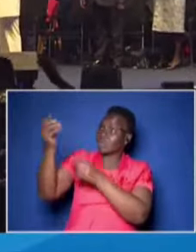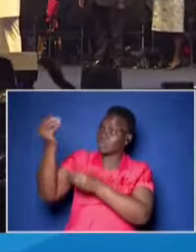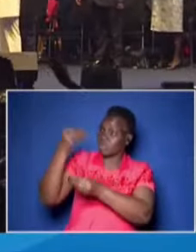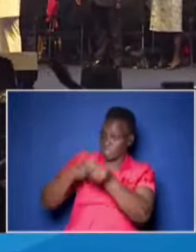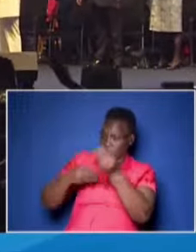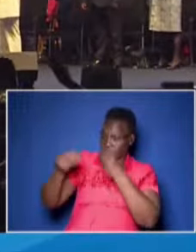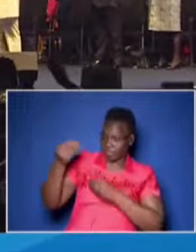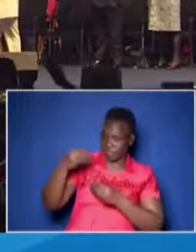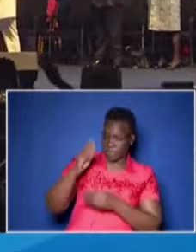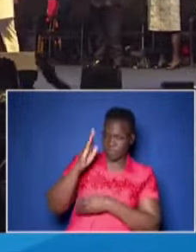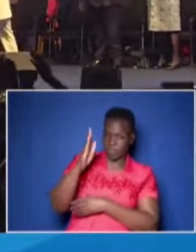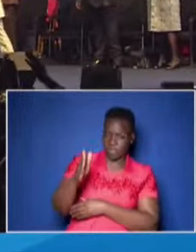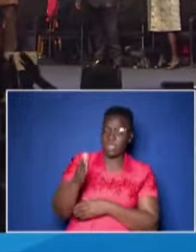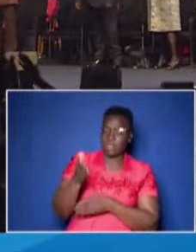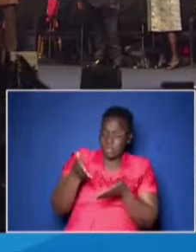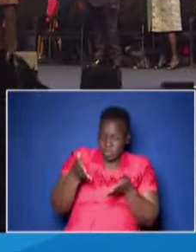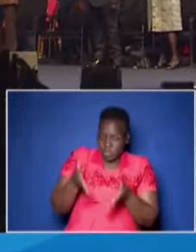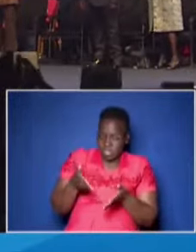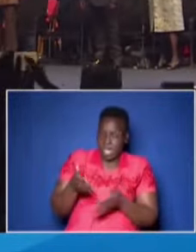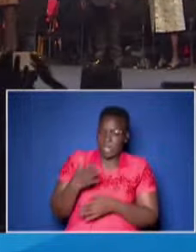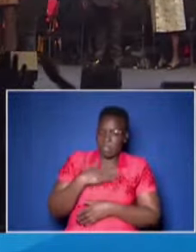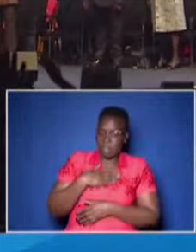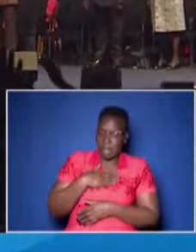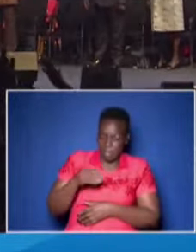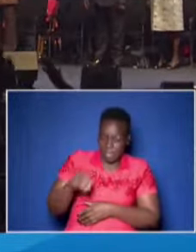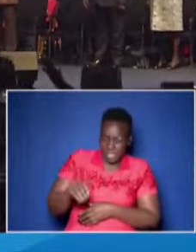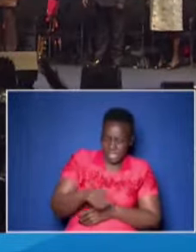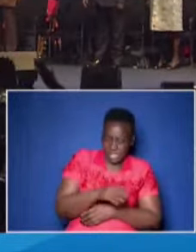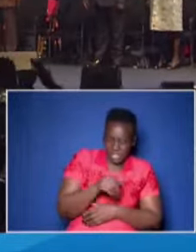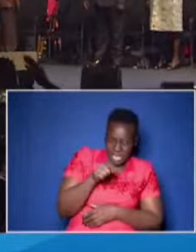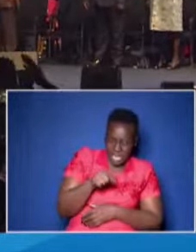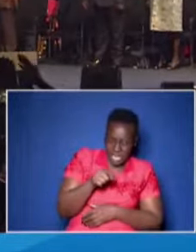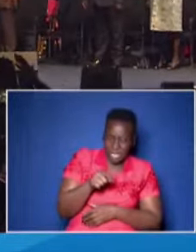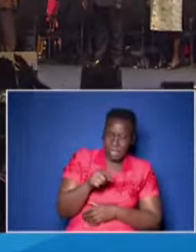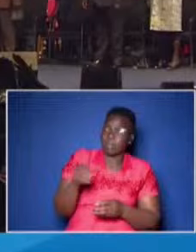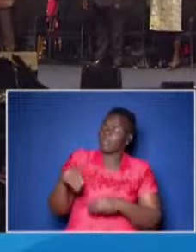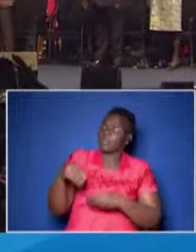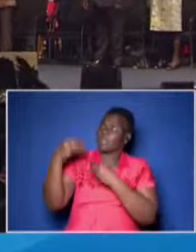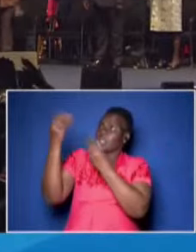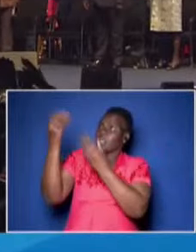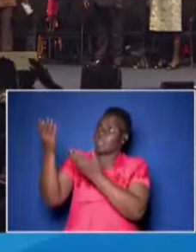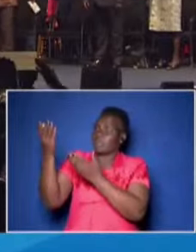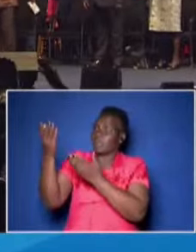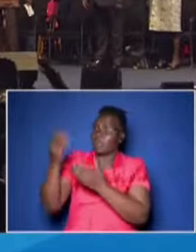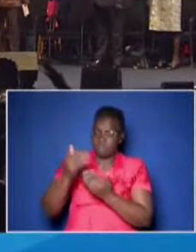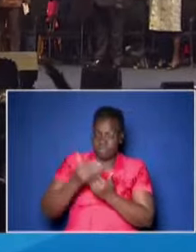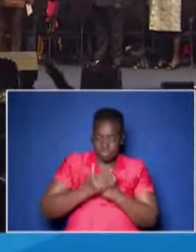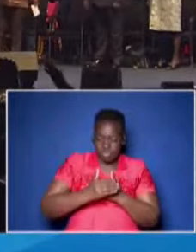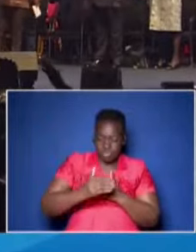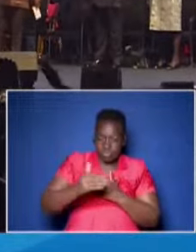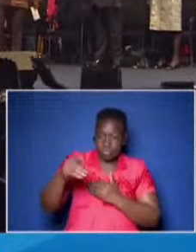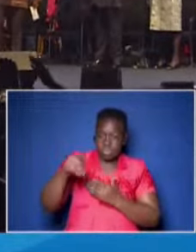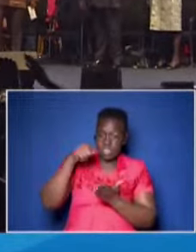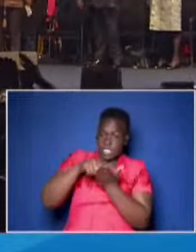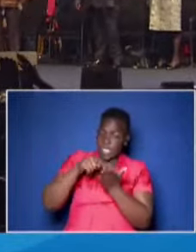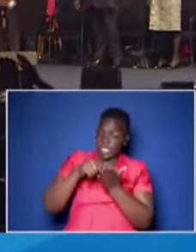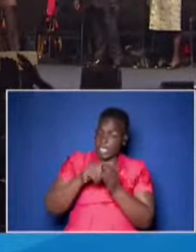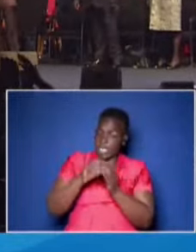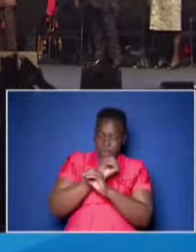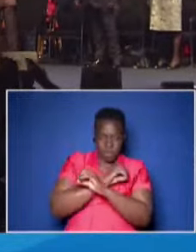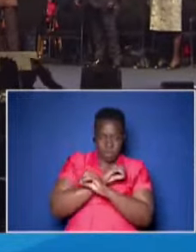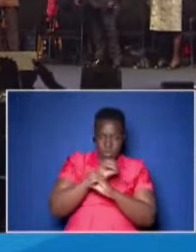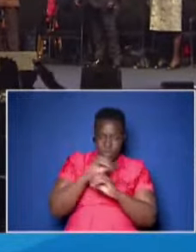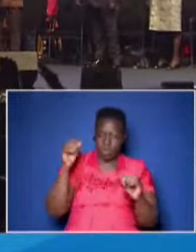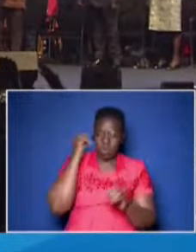seed tonight no more debt No More Death No